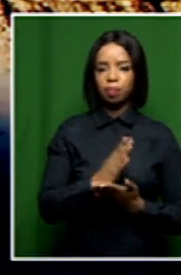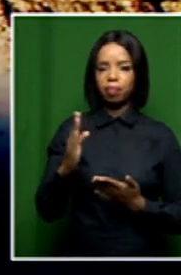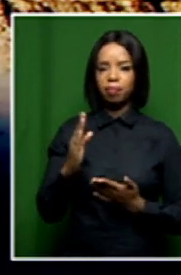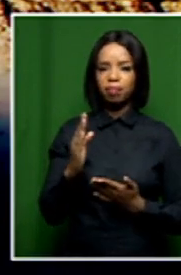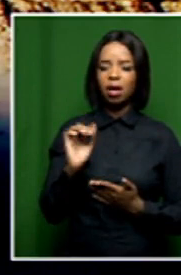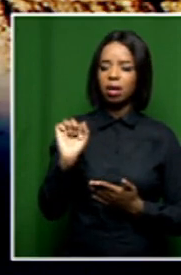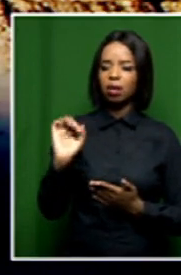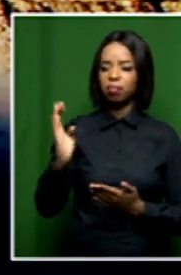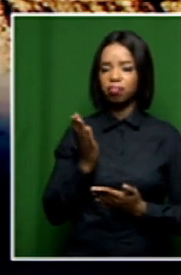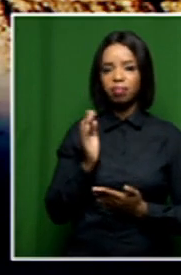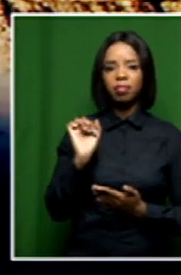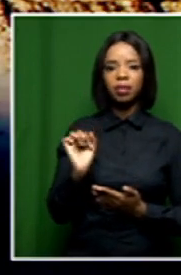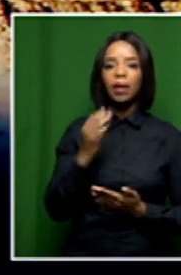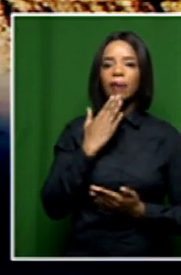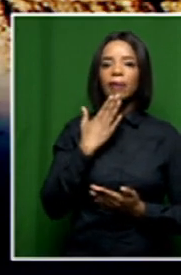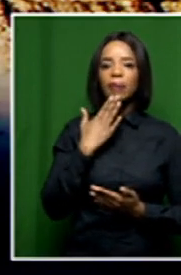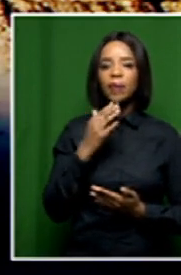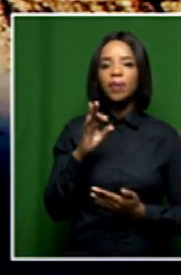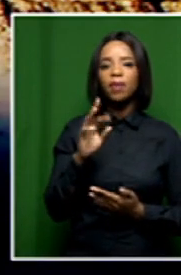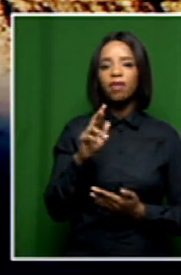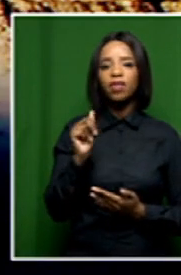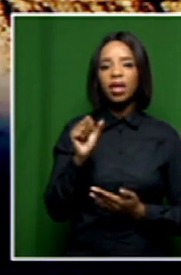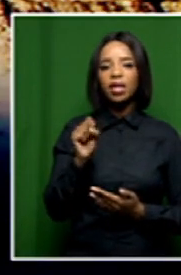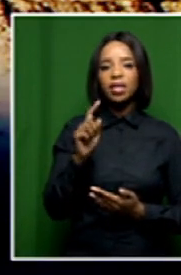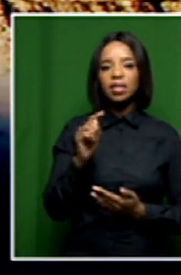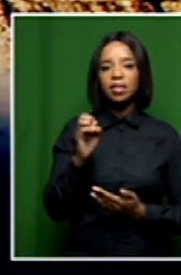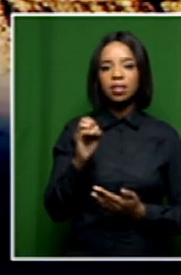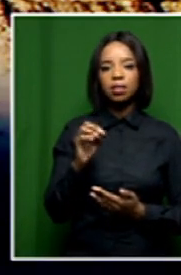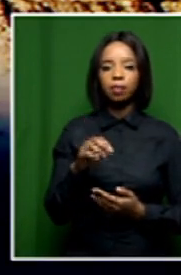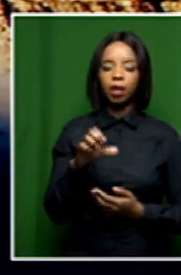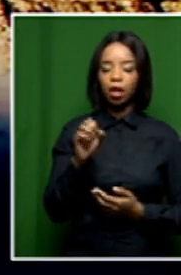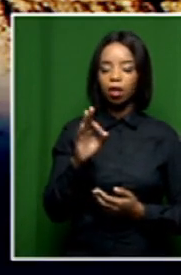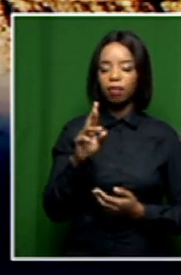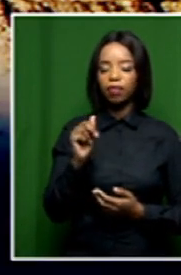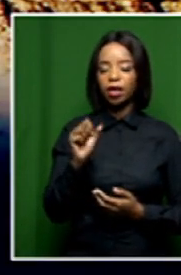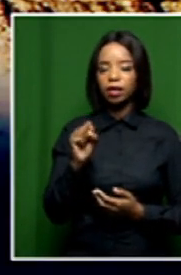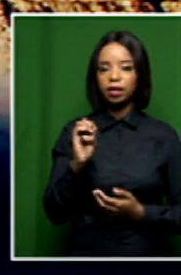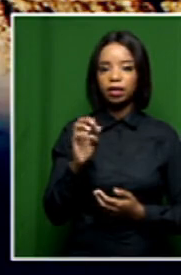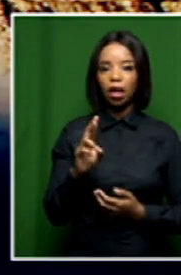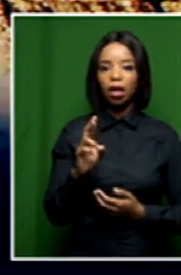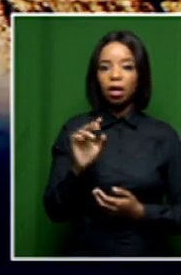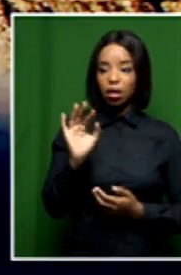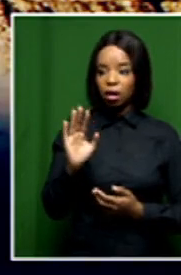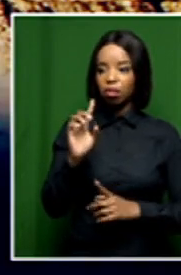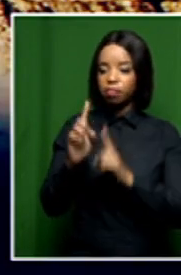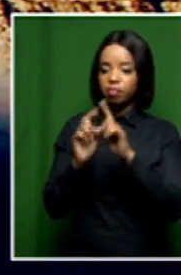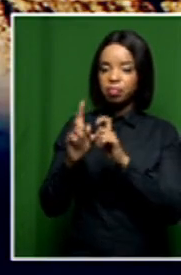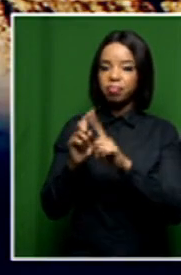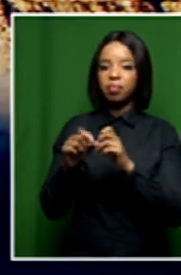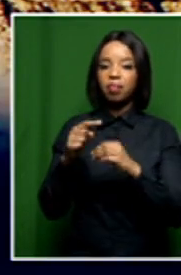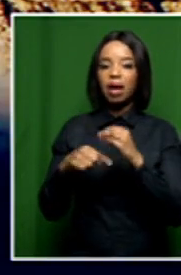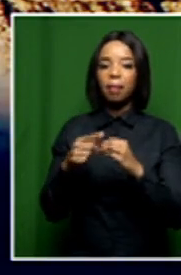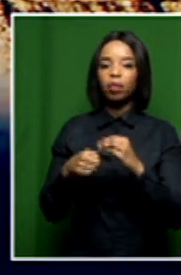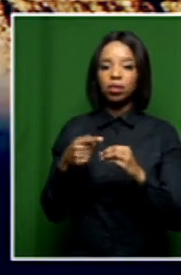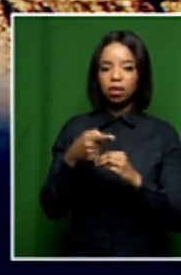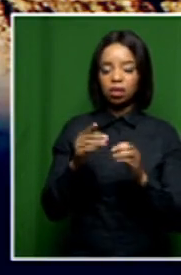General of the State Security Agency, Arthur Fraser, to cross-examine certain witnesses who had testified about him before the